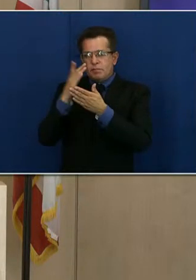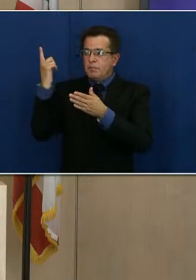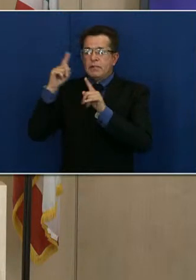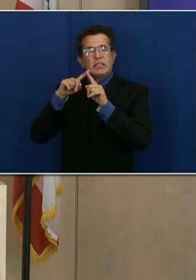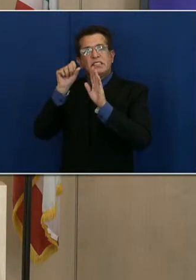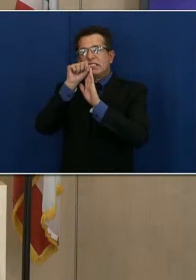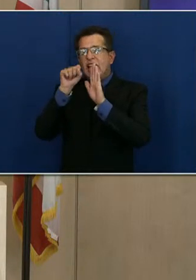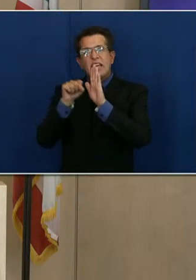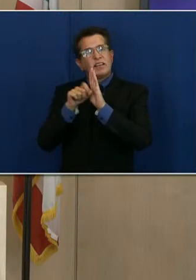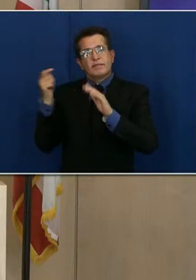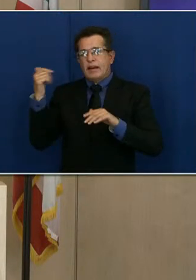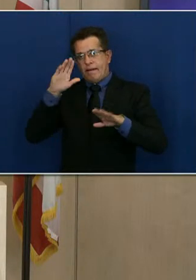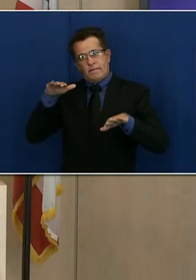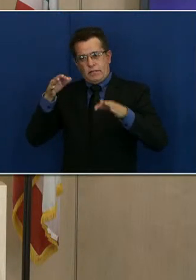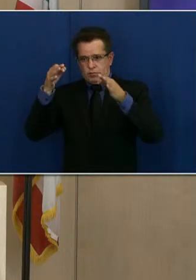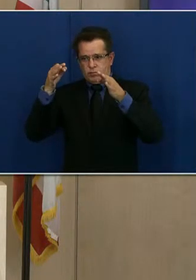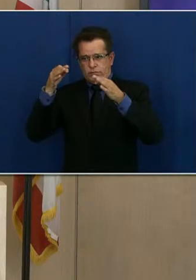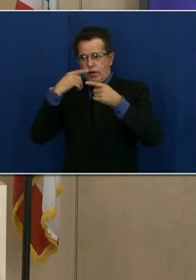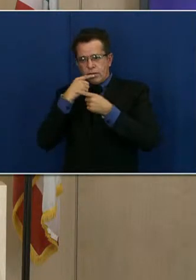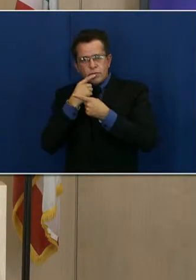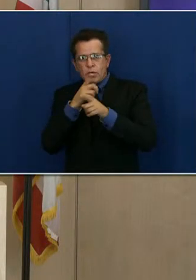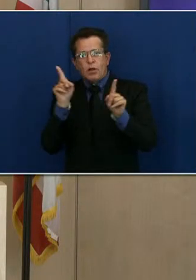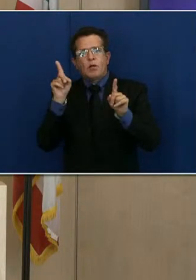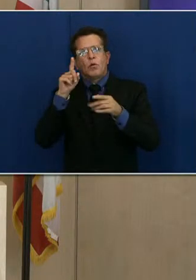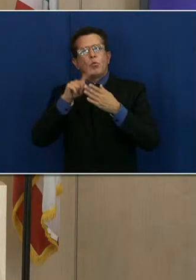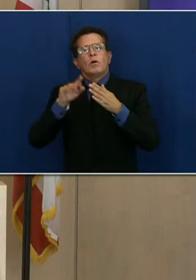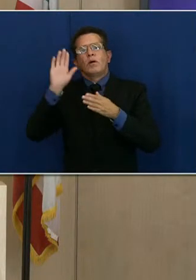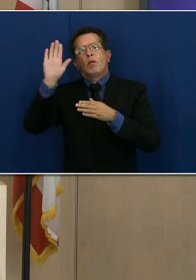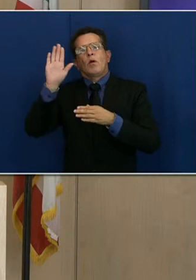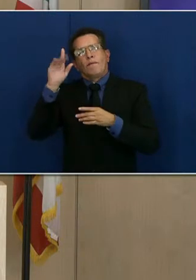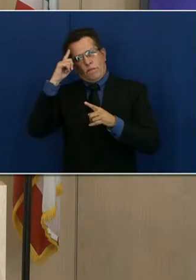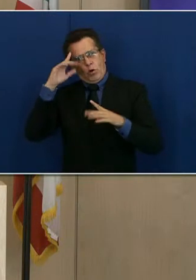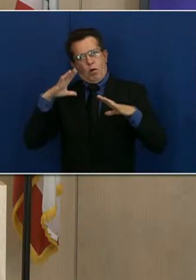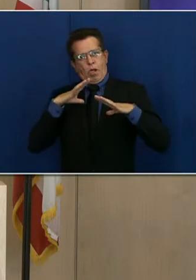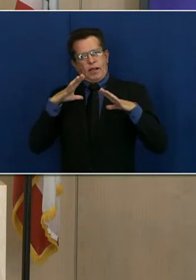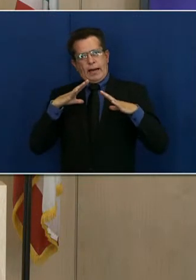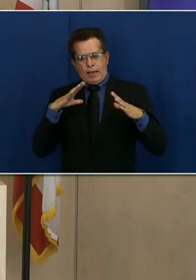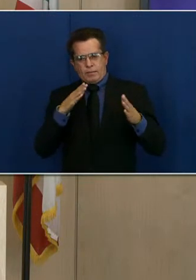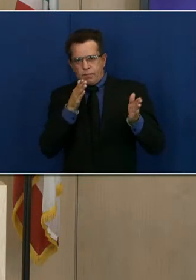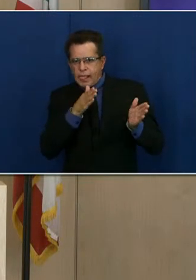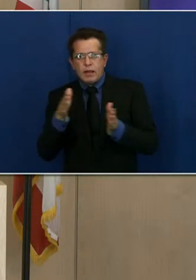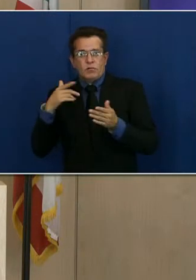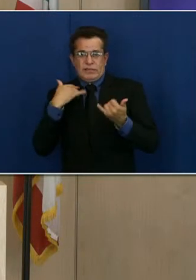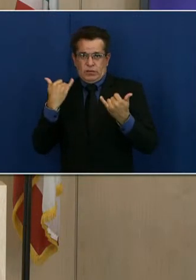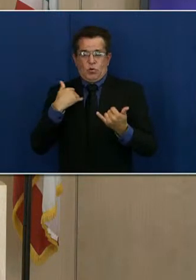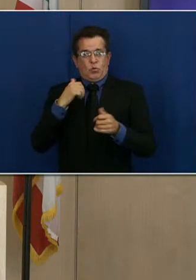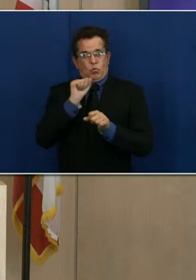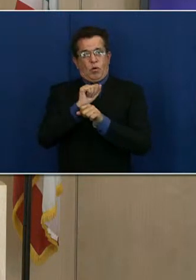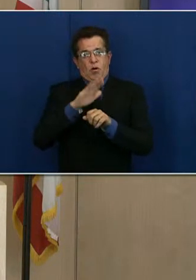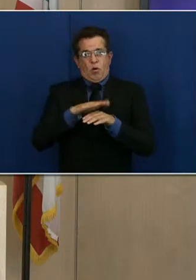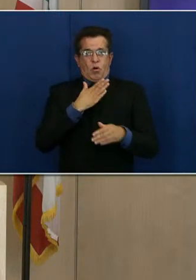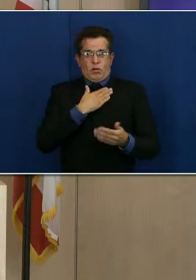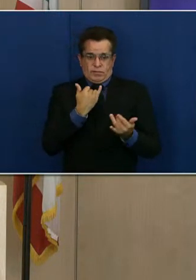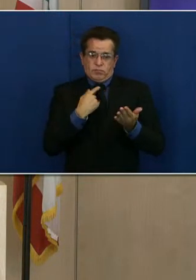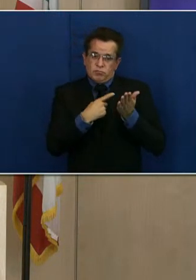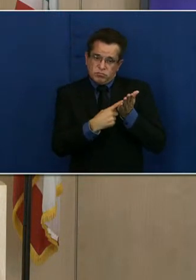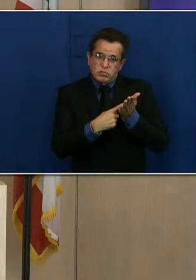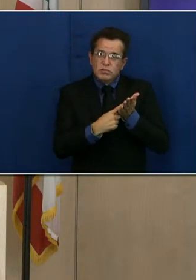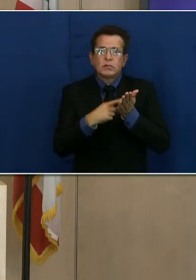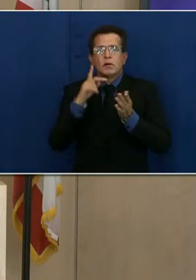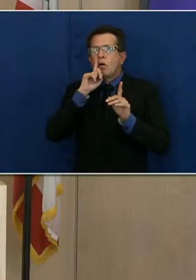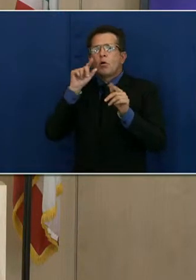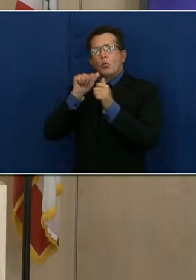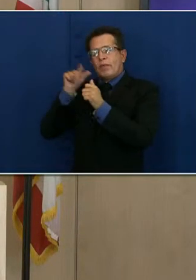state has not come out with its holiday guidance yet. We are working on ours, waiting for the state so that we can